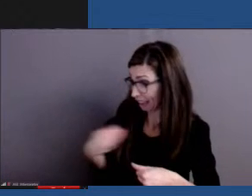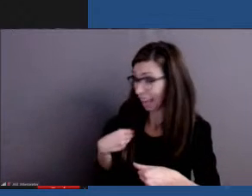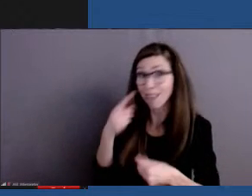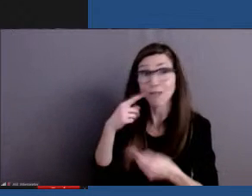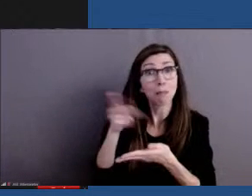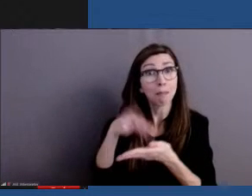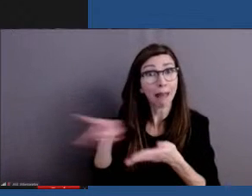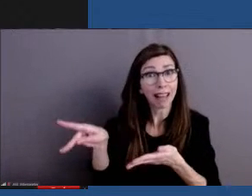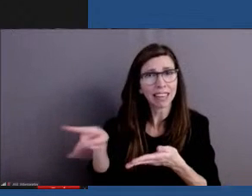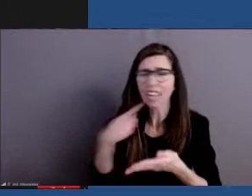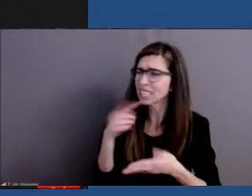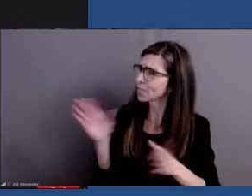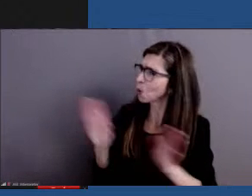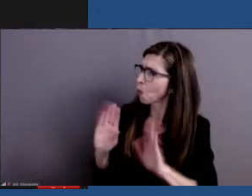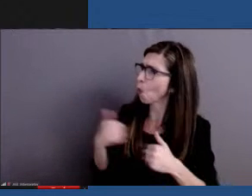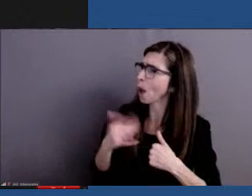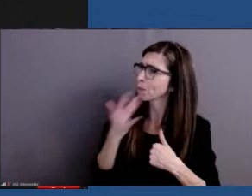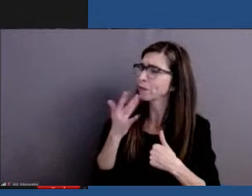house the next day.